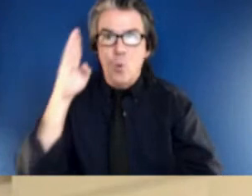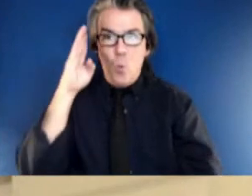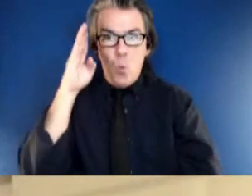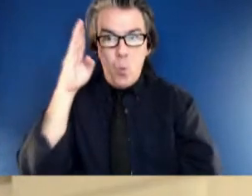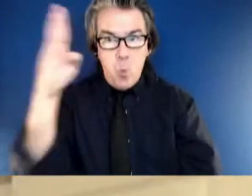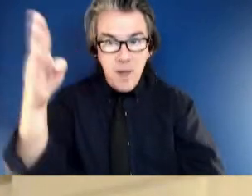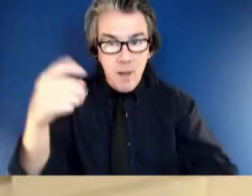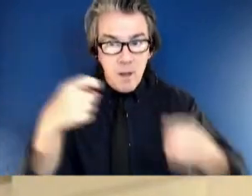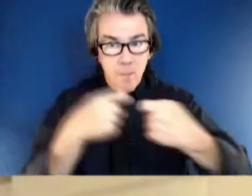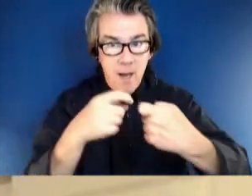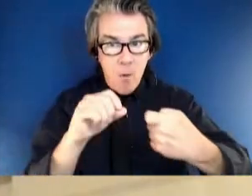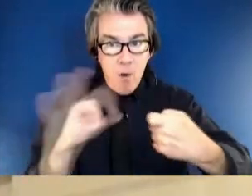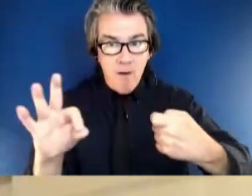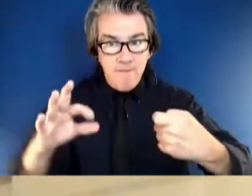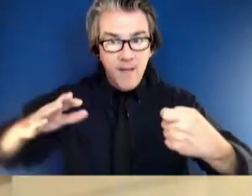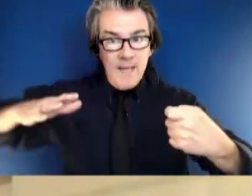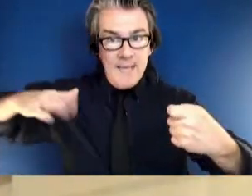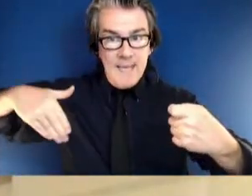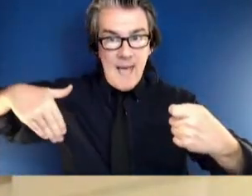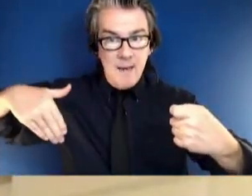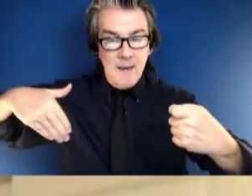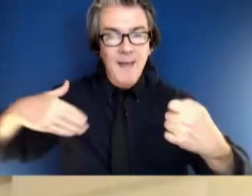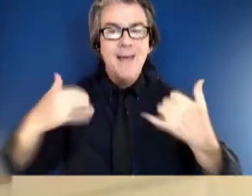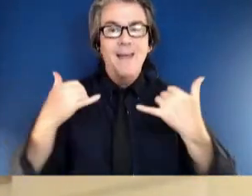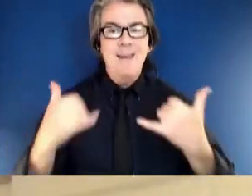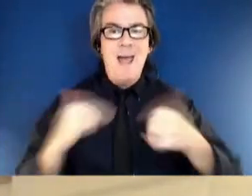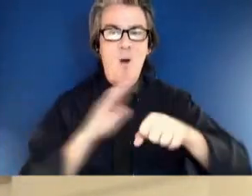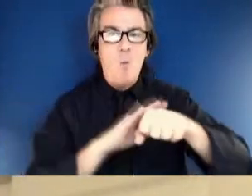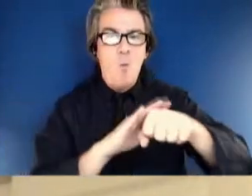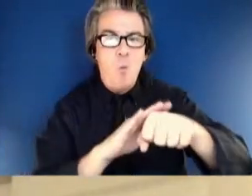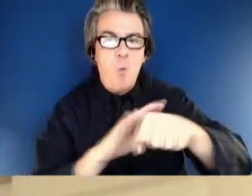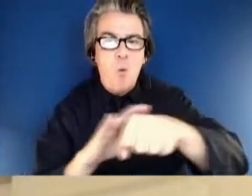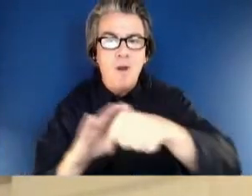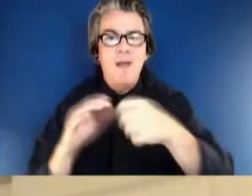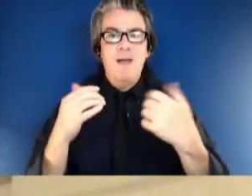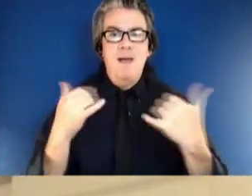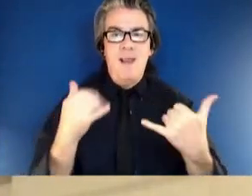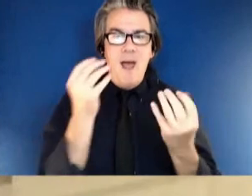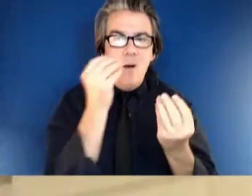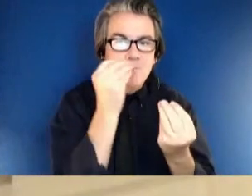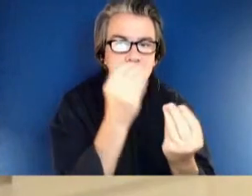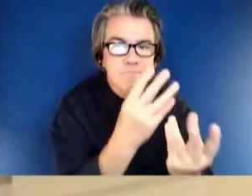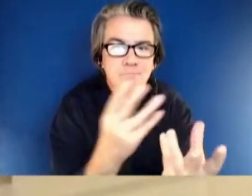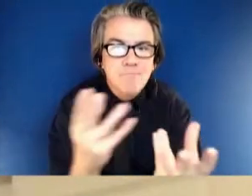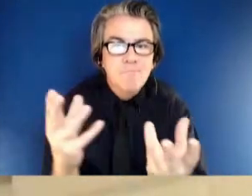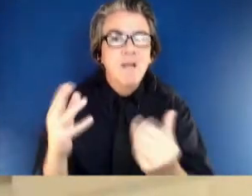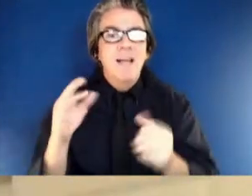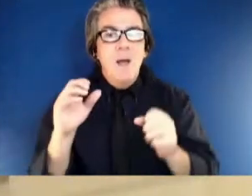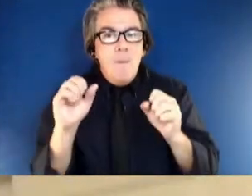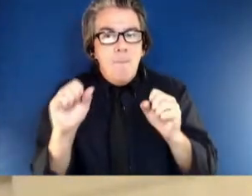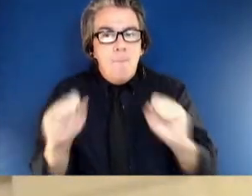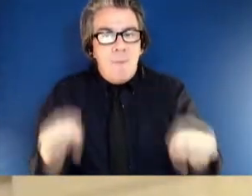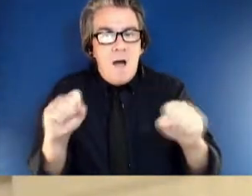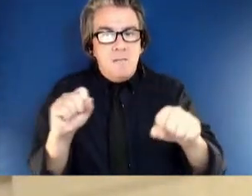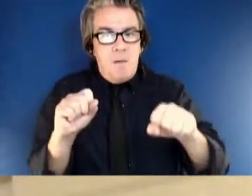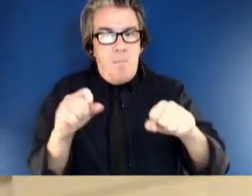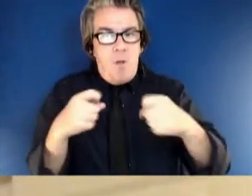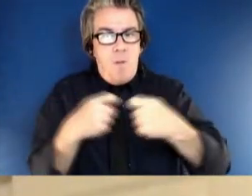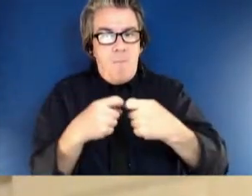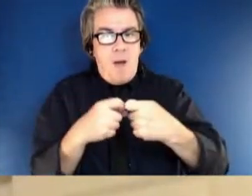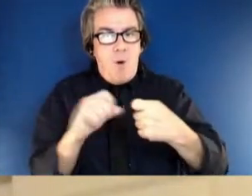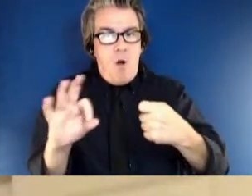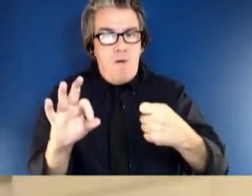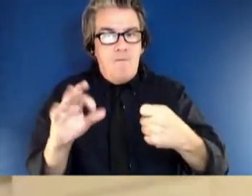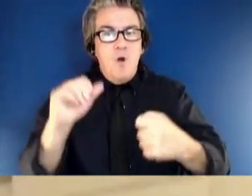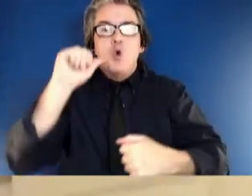made tomorrow. We'll continue to update our customers who are potentially affected with alerts. So please make sure we have your